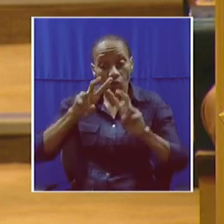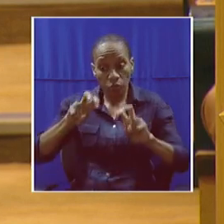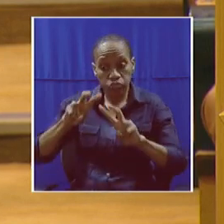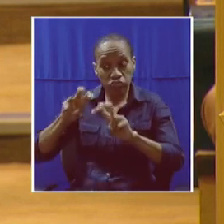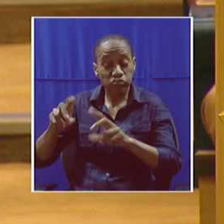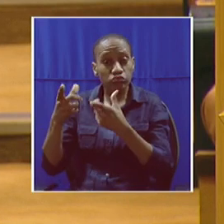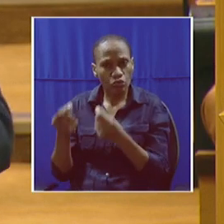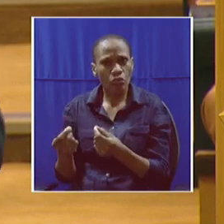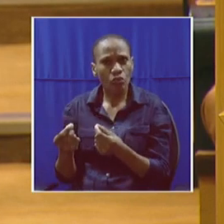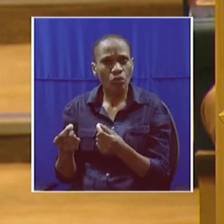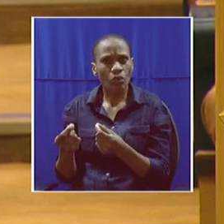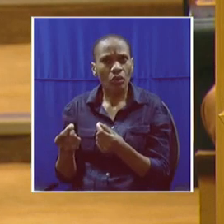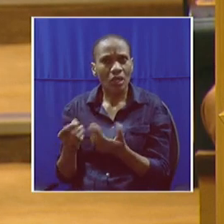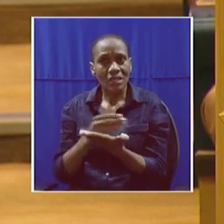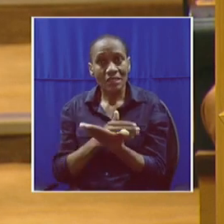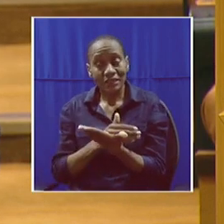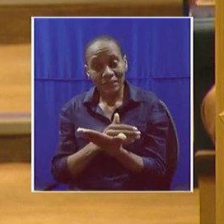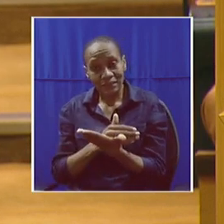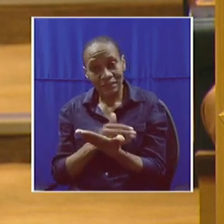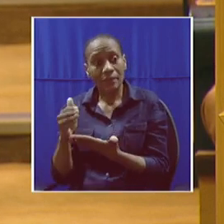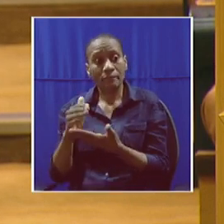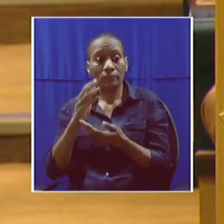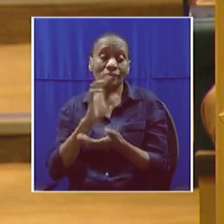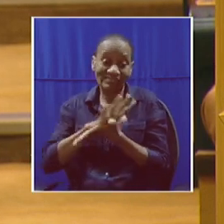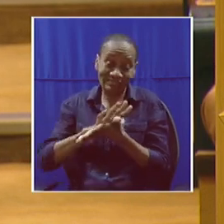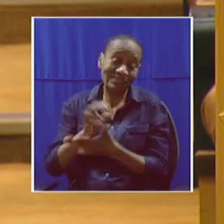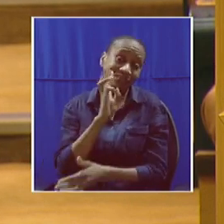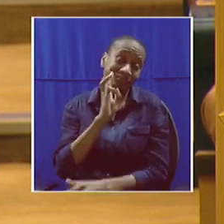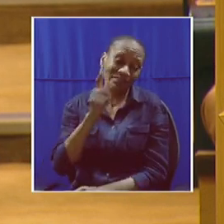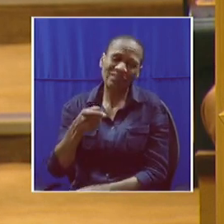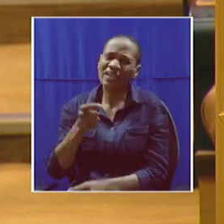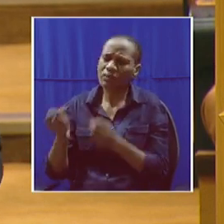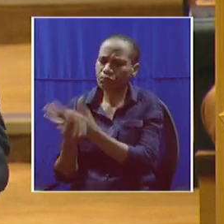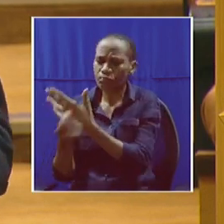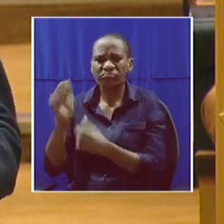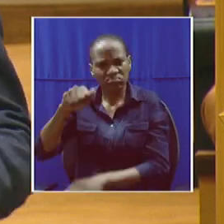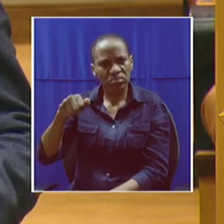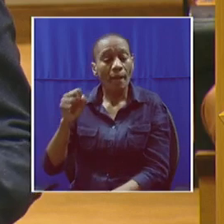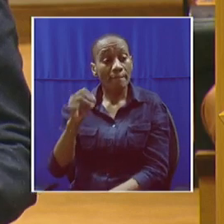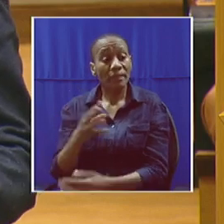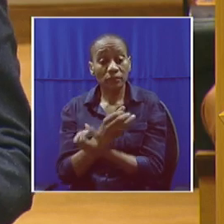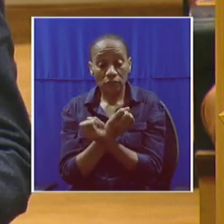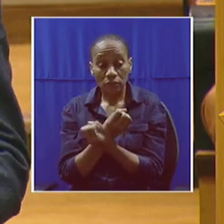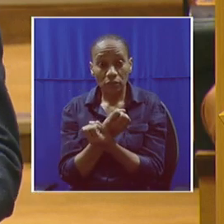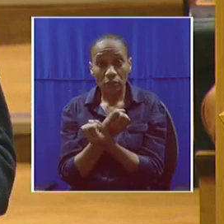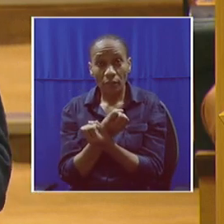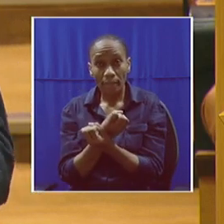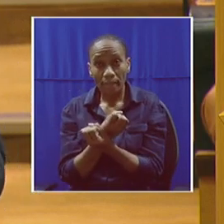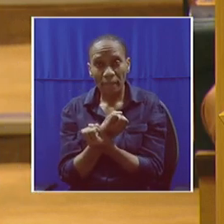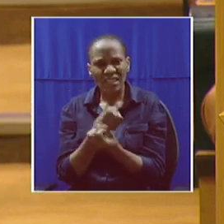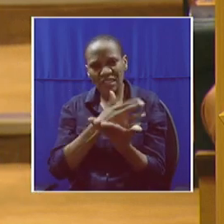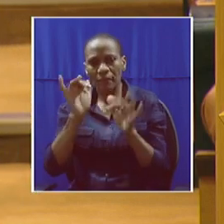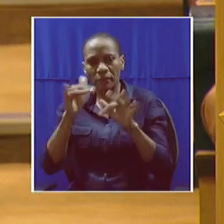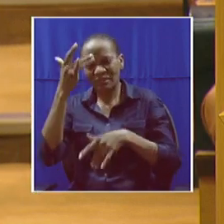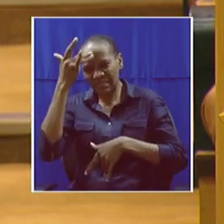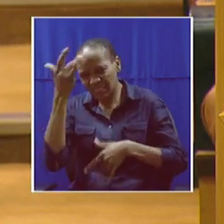fact that uh some of these pollutants cause illnesses but I think it's common knowledge that many of our illnesses are caused by the